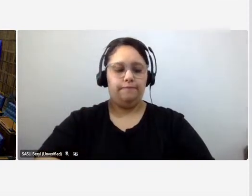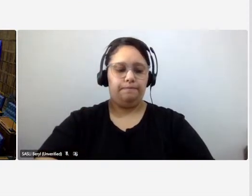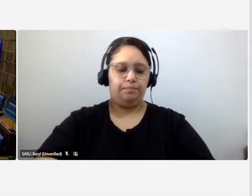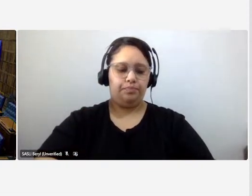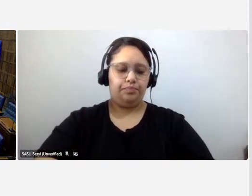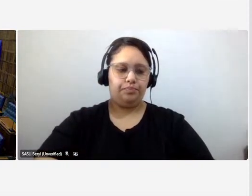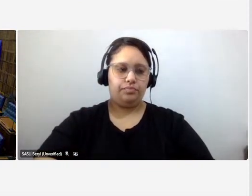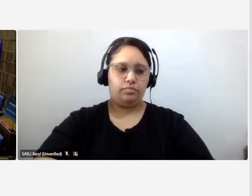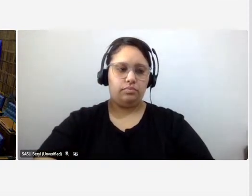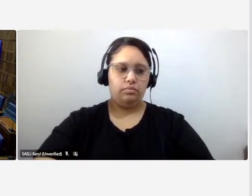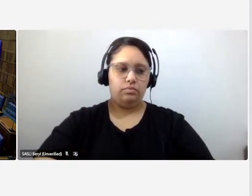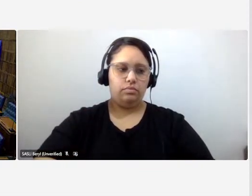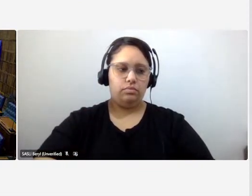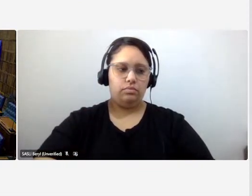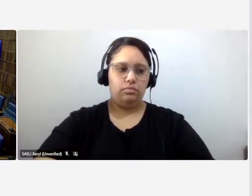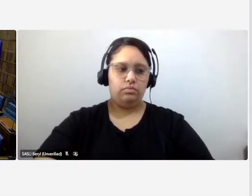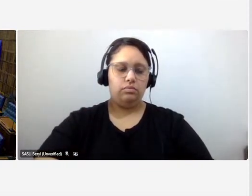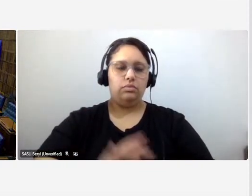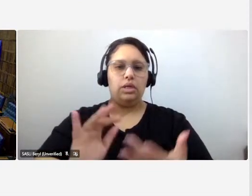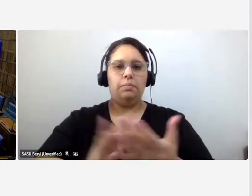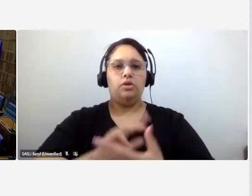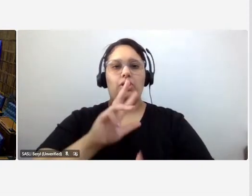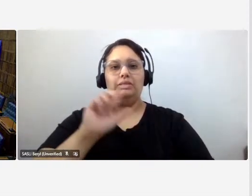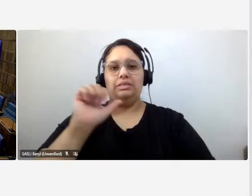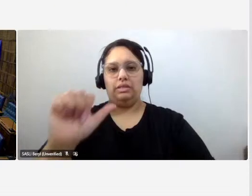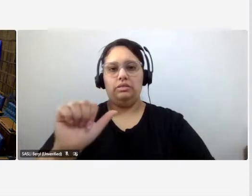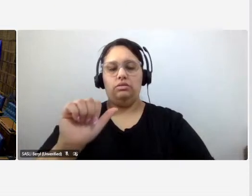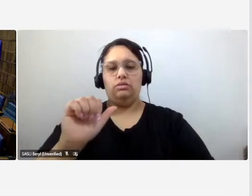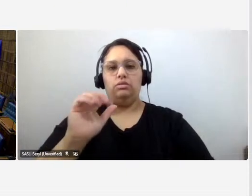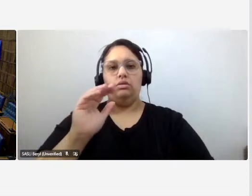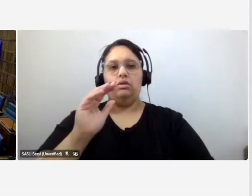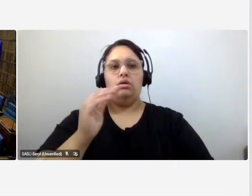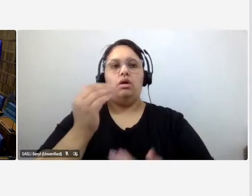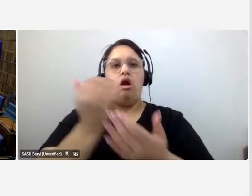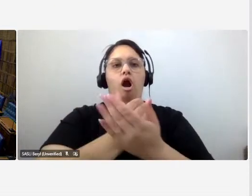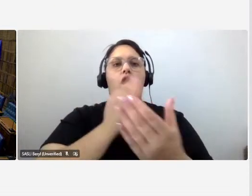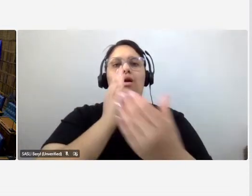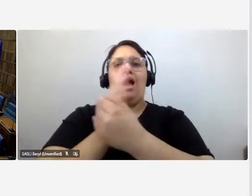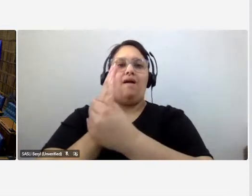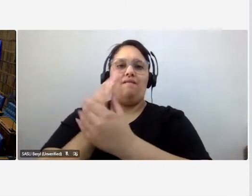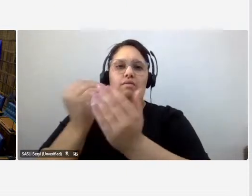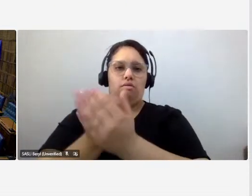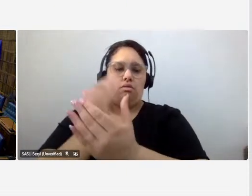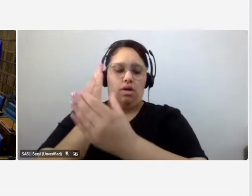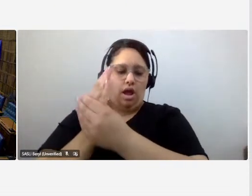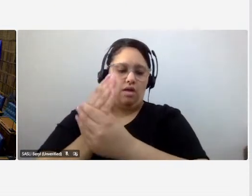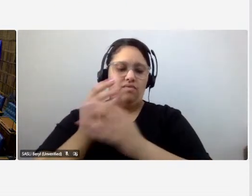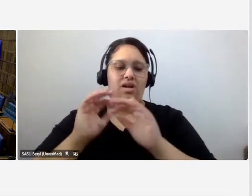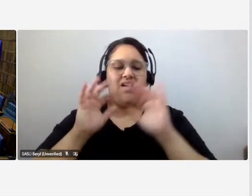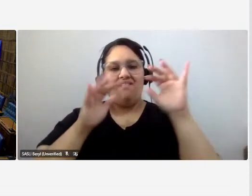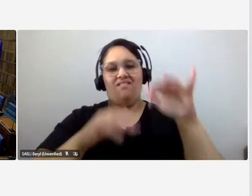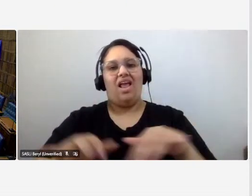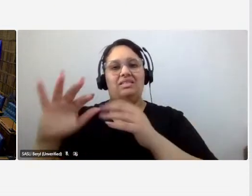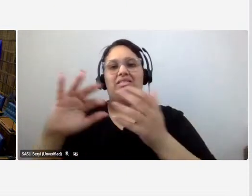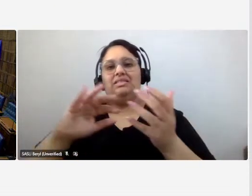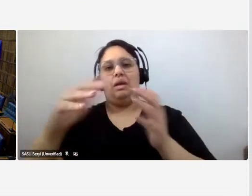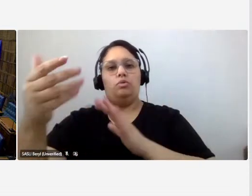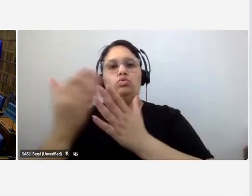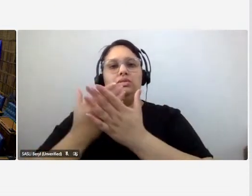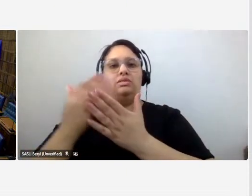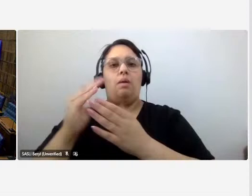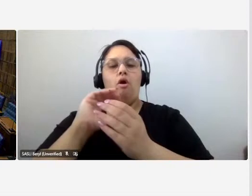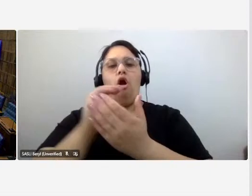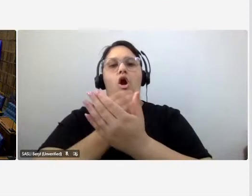then on page 86, talking about archives, flood damage to certain archival materials that